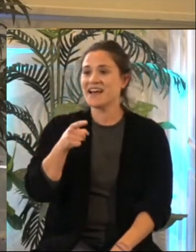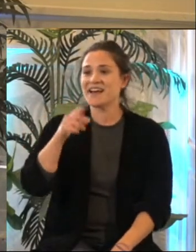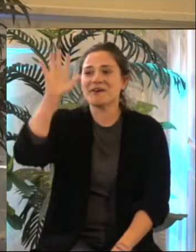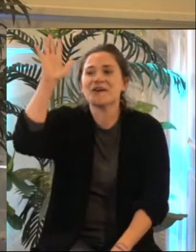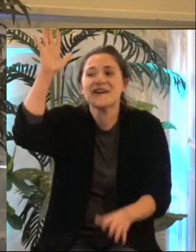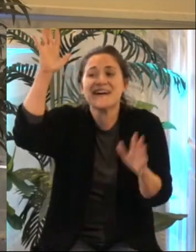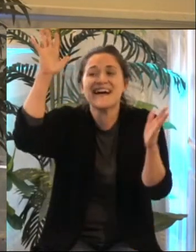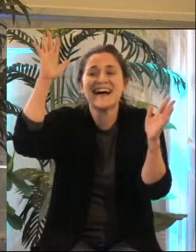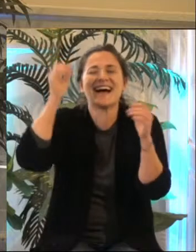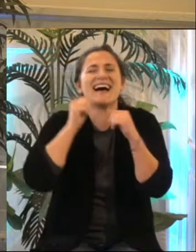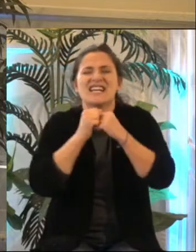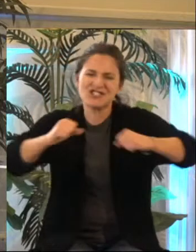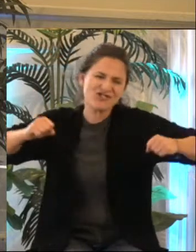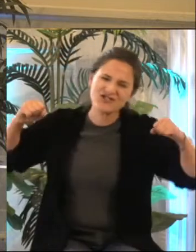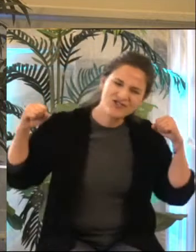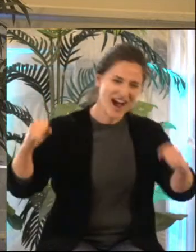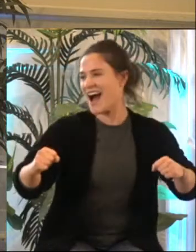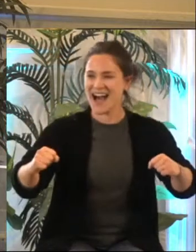Yeah.